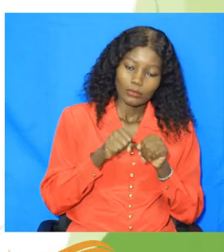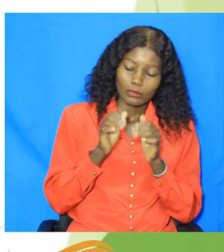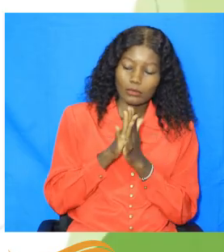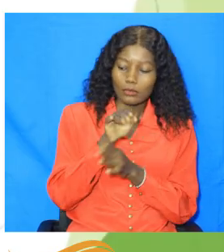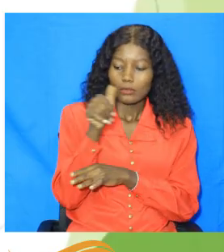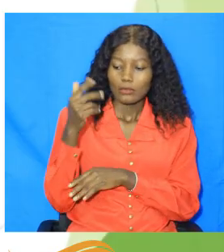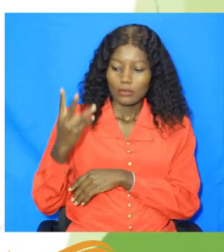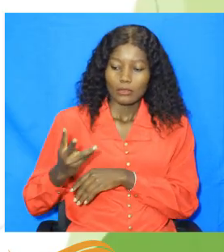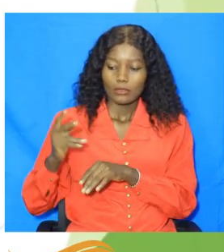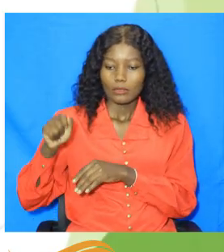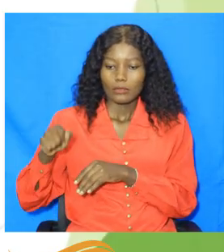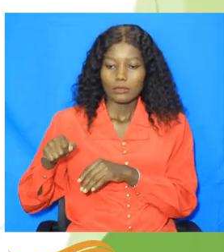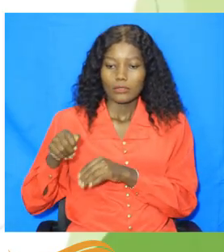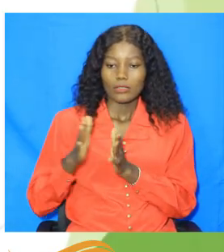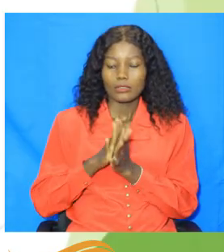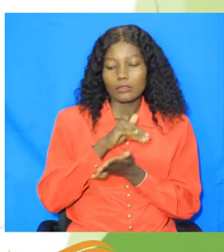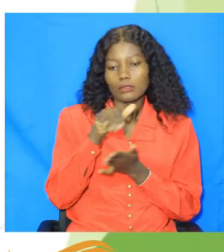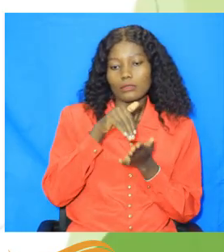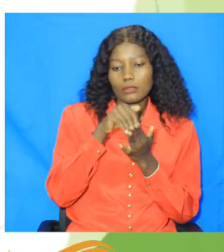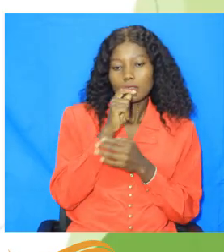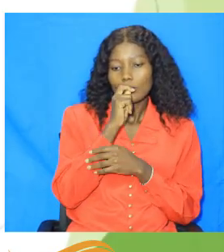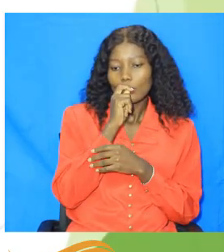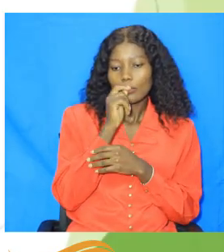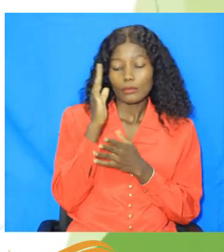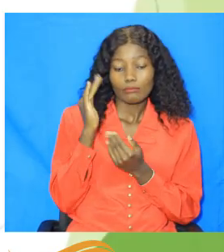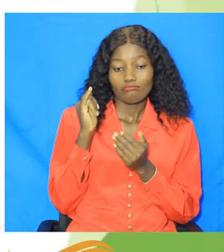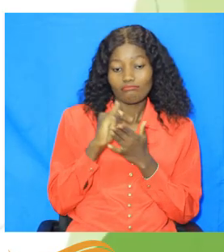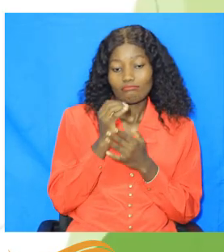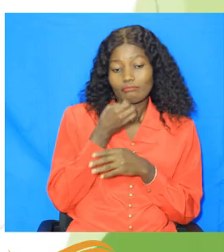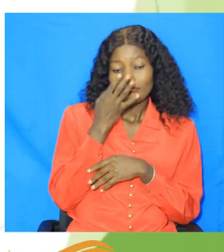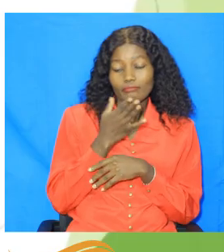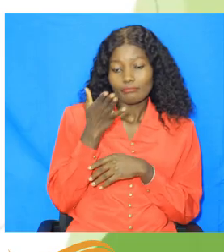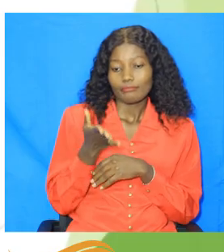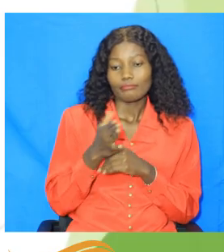one, where we have the 4 judges and the center referee. I hope that answers you.